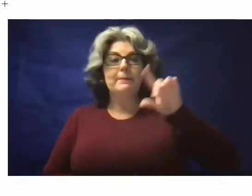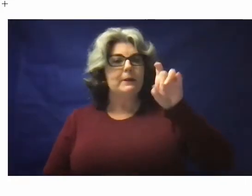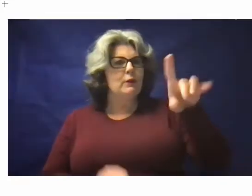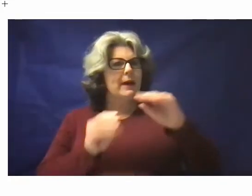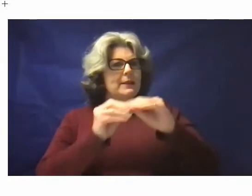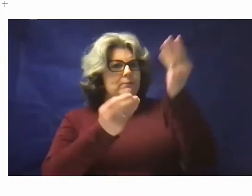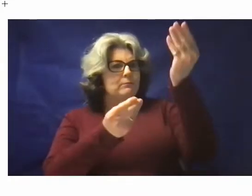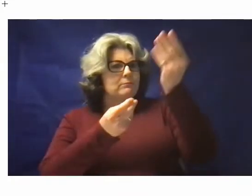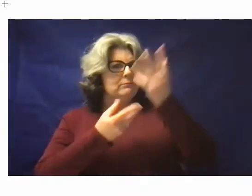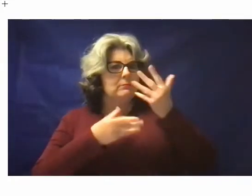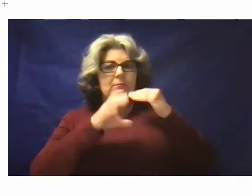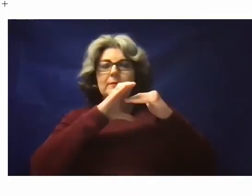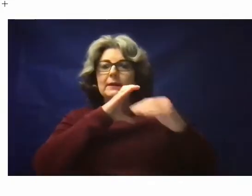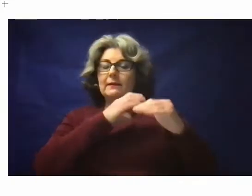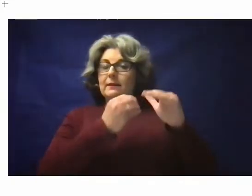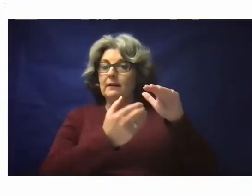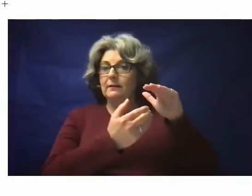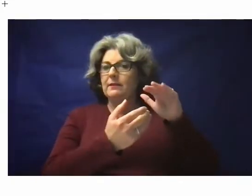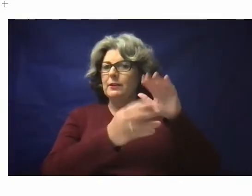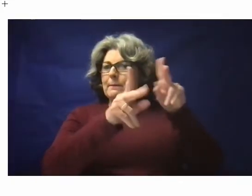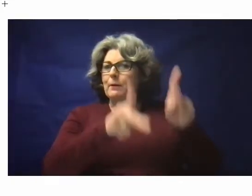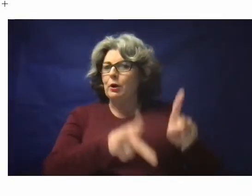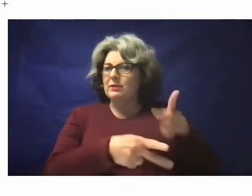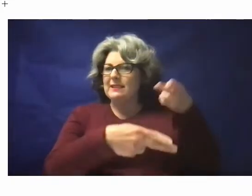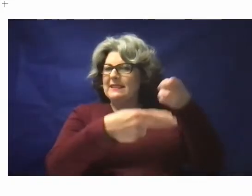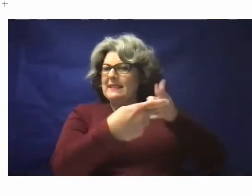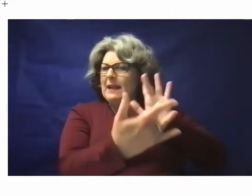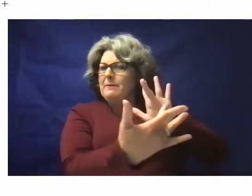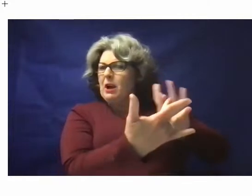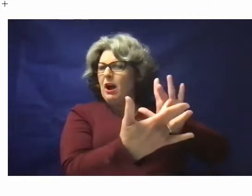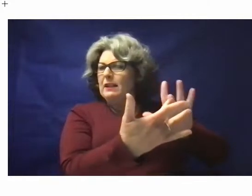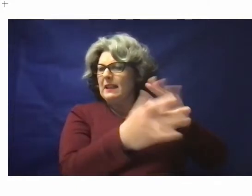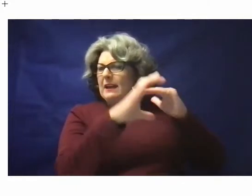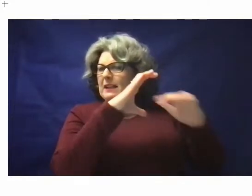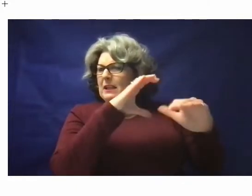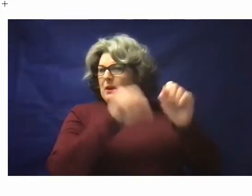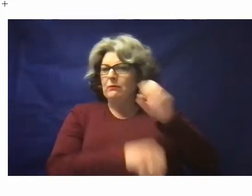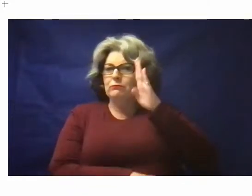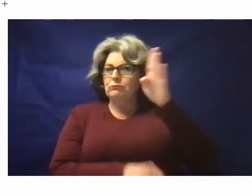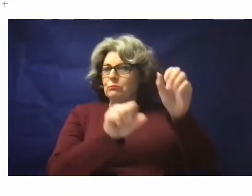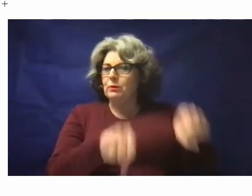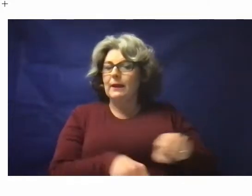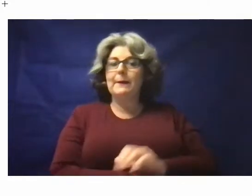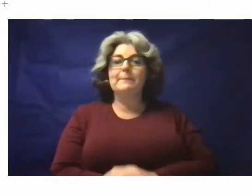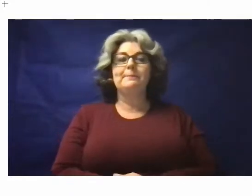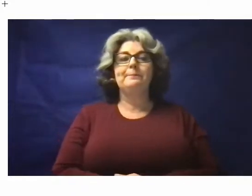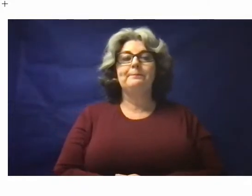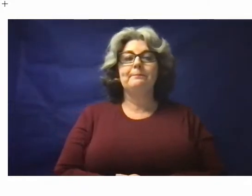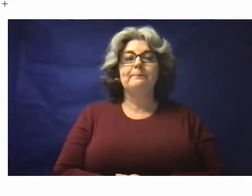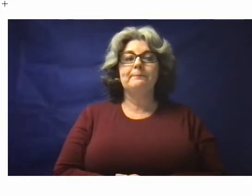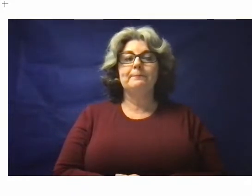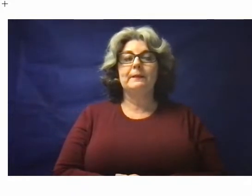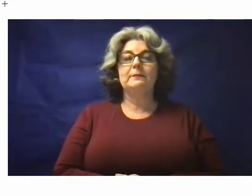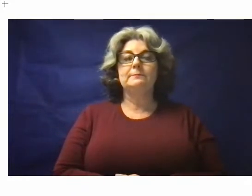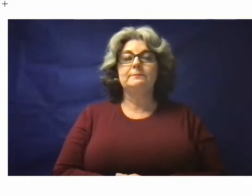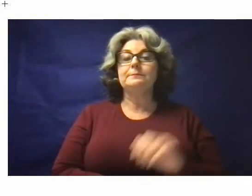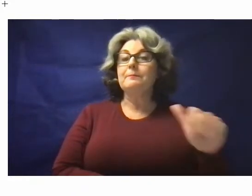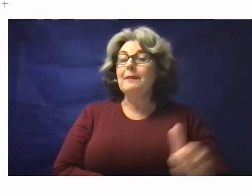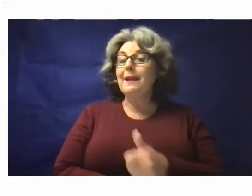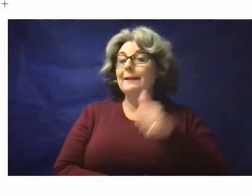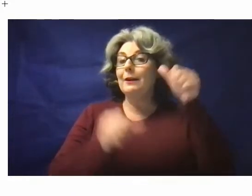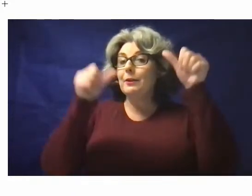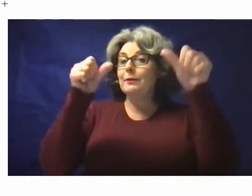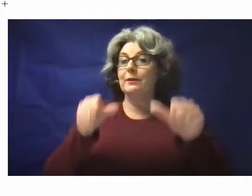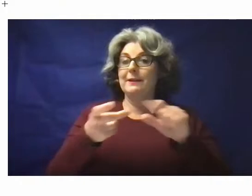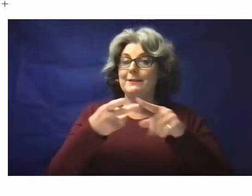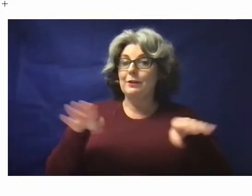by emailing the contact listed at the bottom of the page of the job ad. Another element that's on the poster is the closing